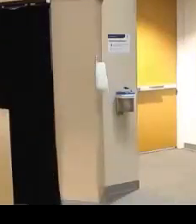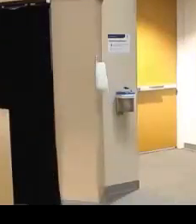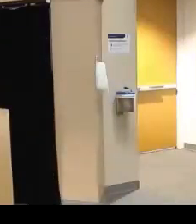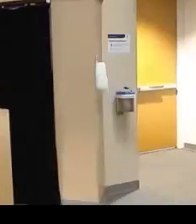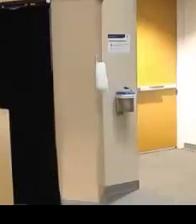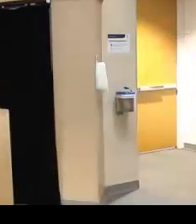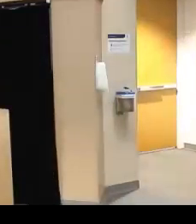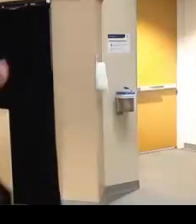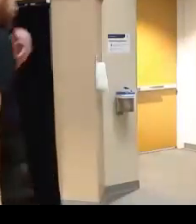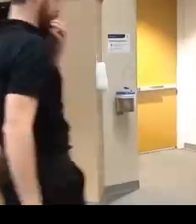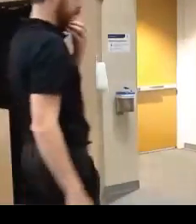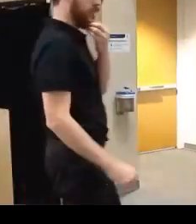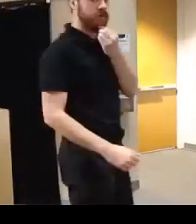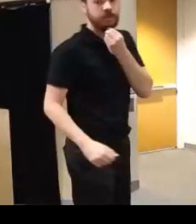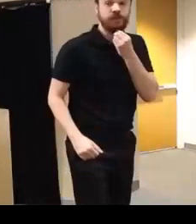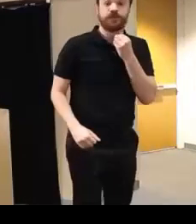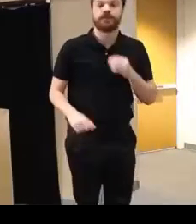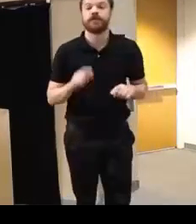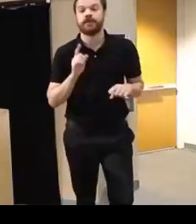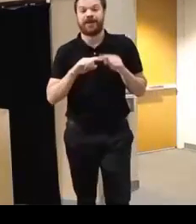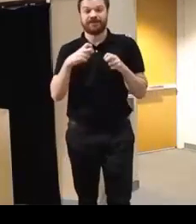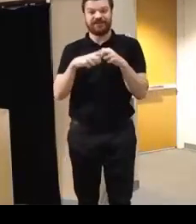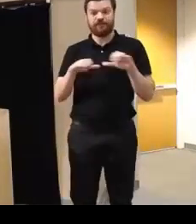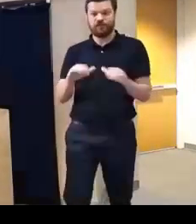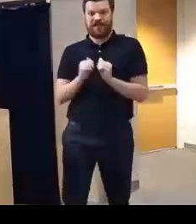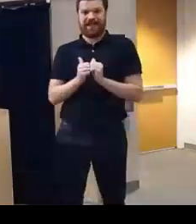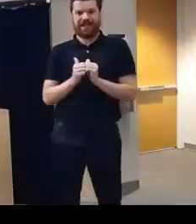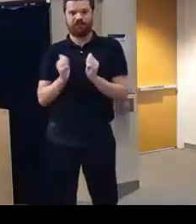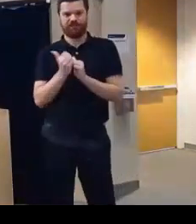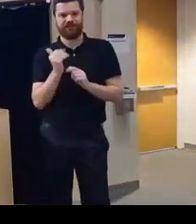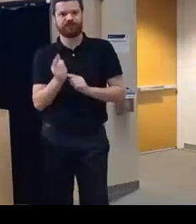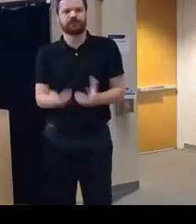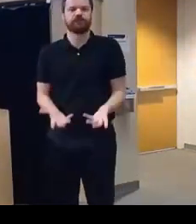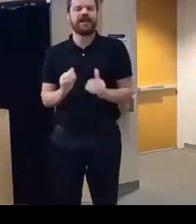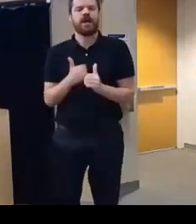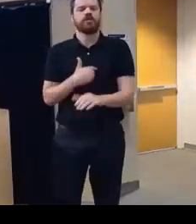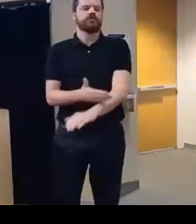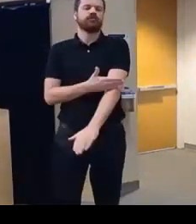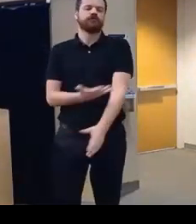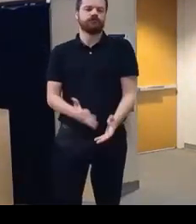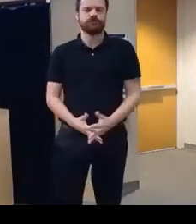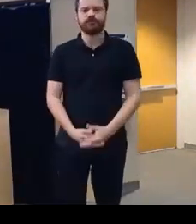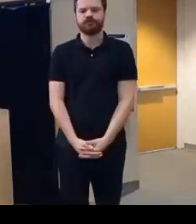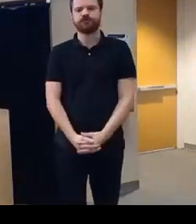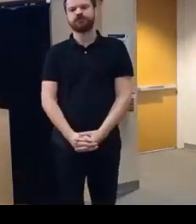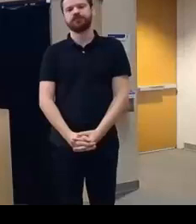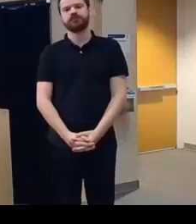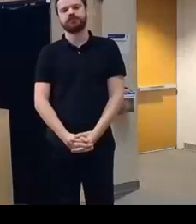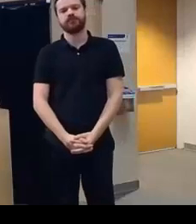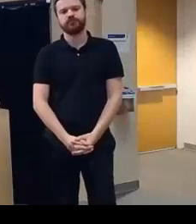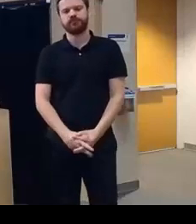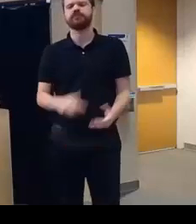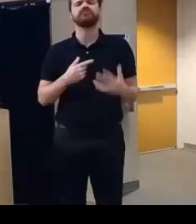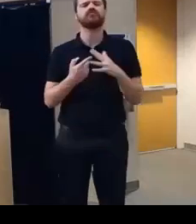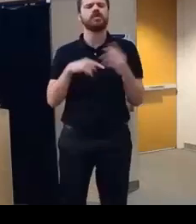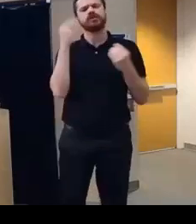tough to do this when you've got 15 minutes, right? So how do we make this better? So I was sort of conceptualizing